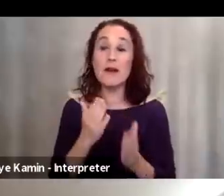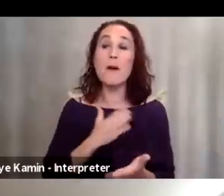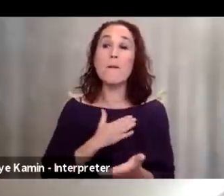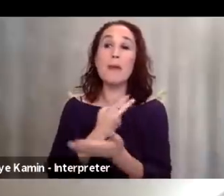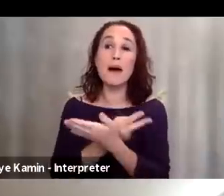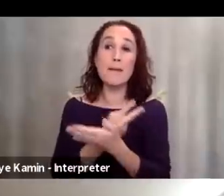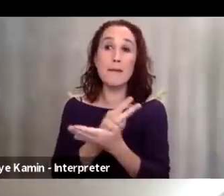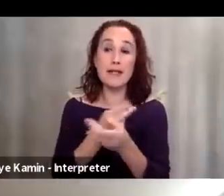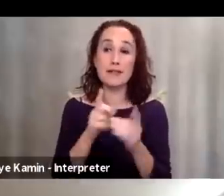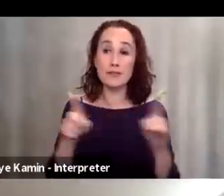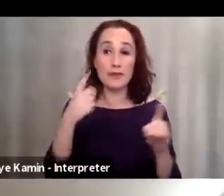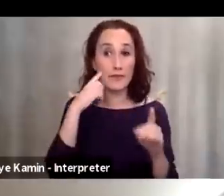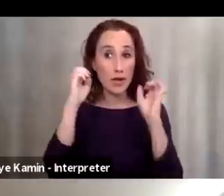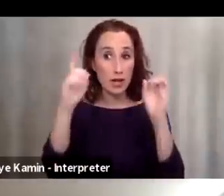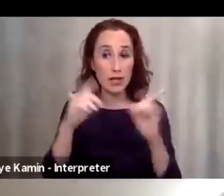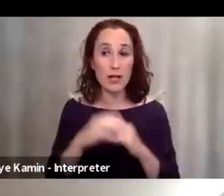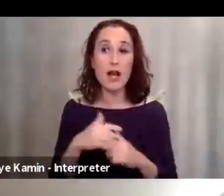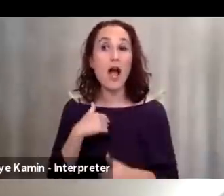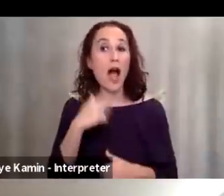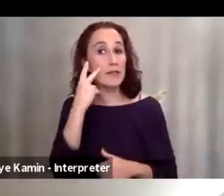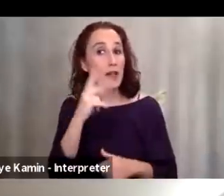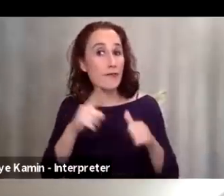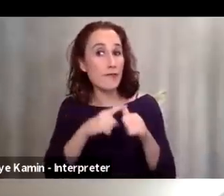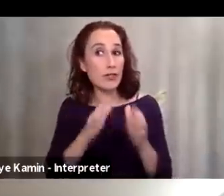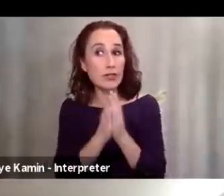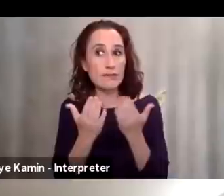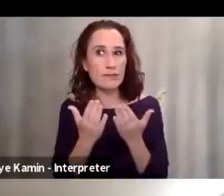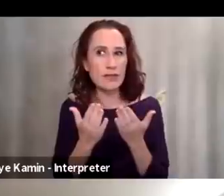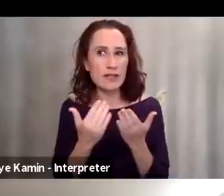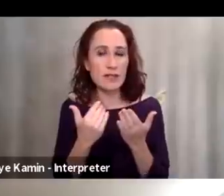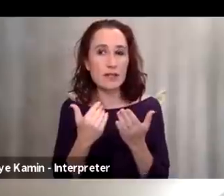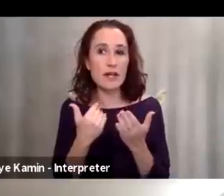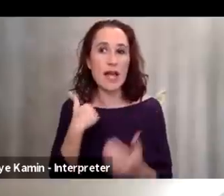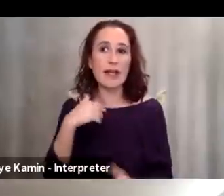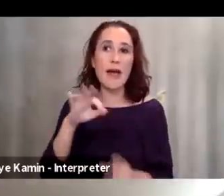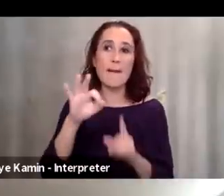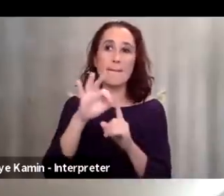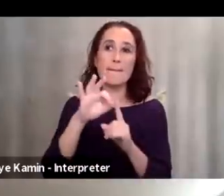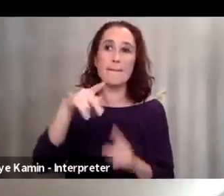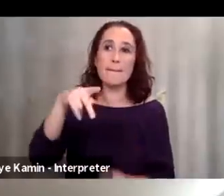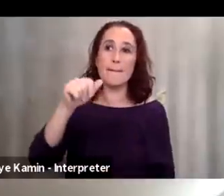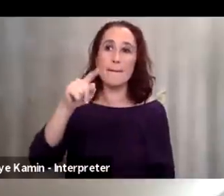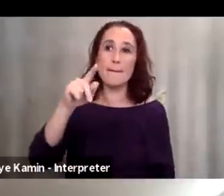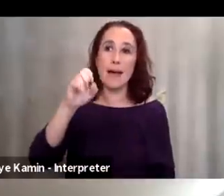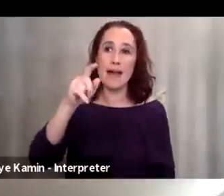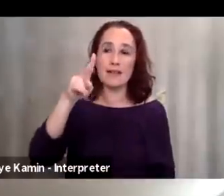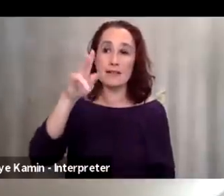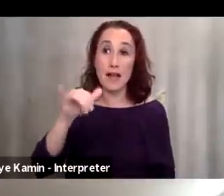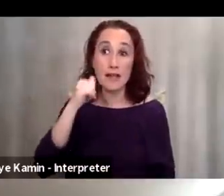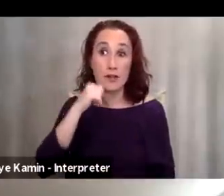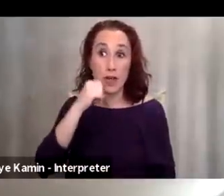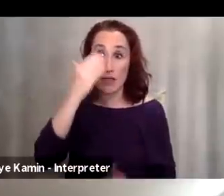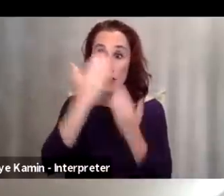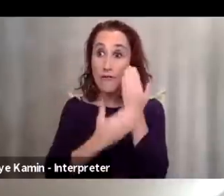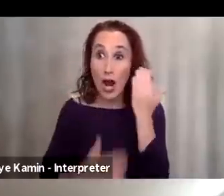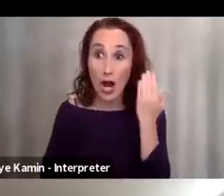in education when I saw the very first book that had a Pakistani girl on the cover, and I'm Pakistani American. And so